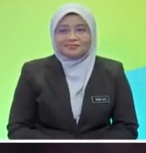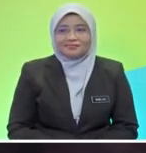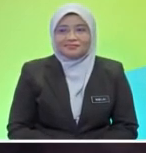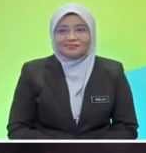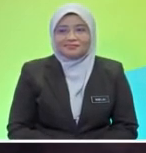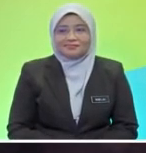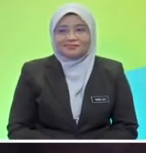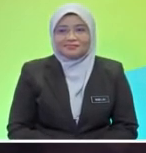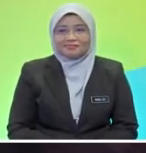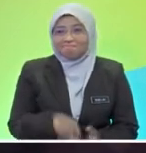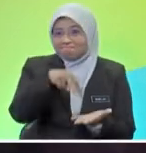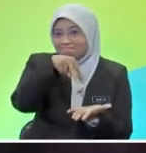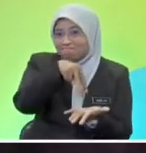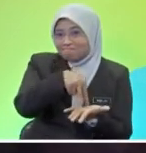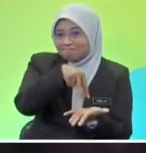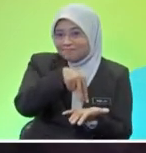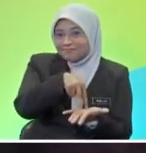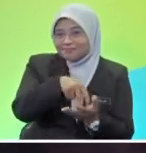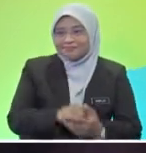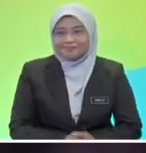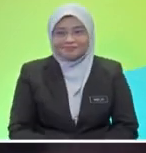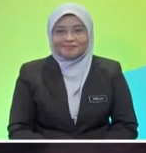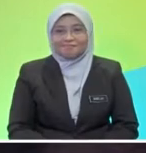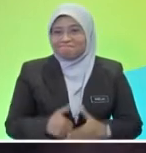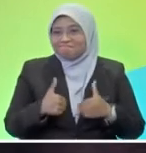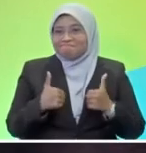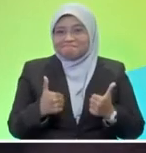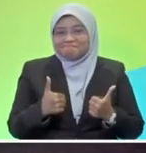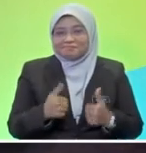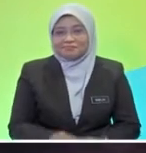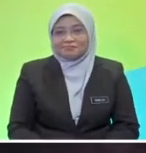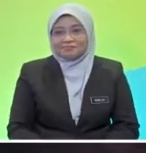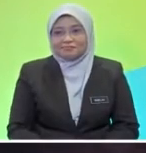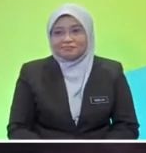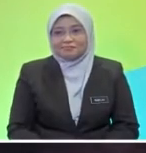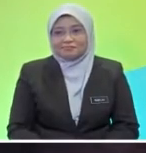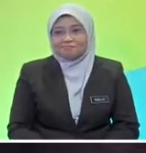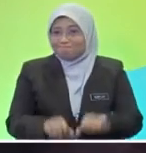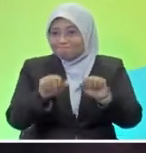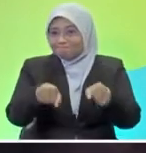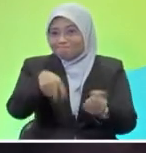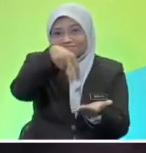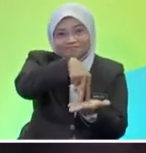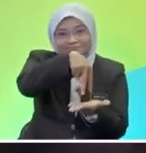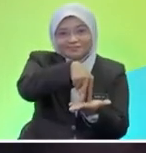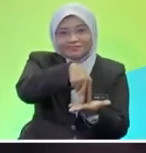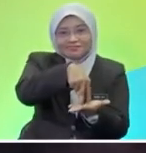Woo! Very good. Woo! Ah, okay, teacher. Can you jump at one place? At one place.